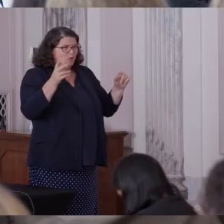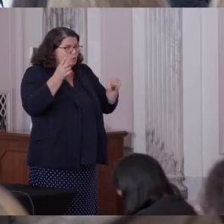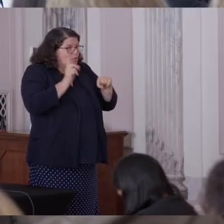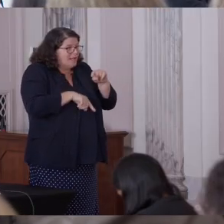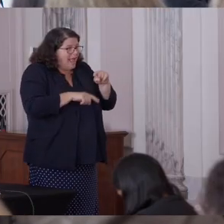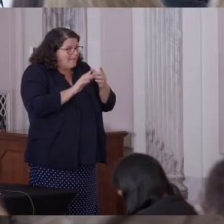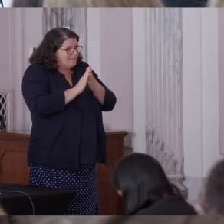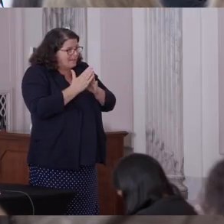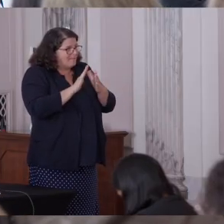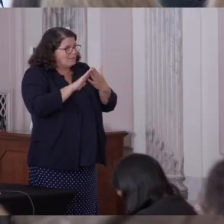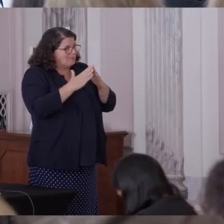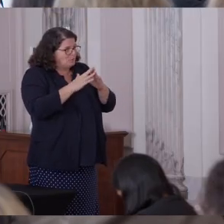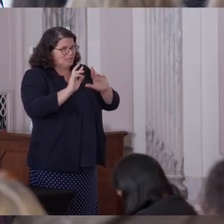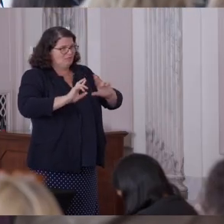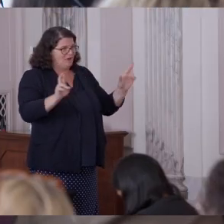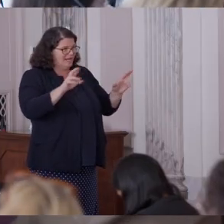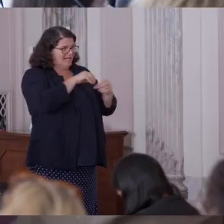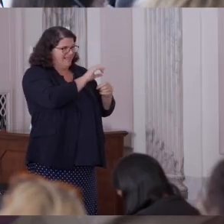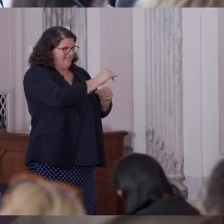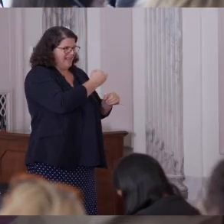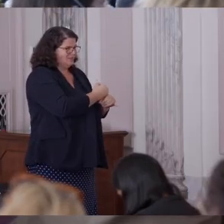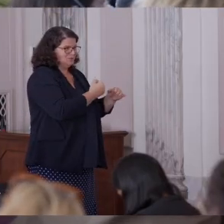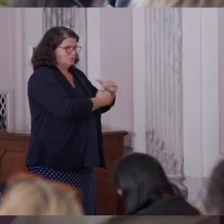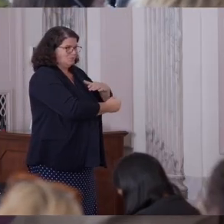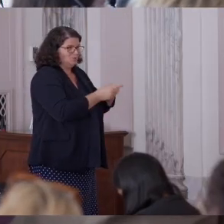in these institutions?